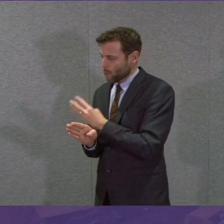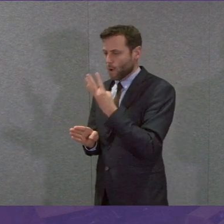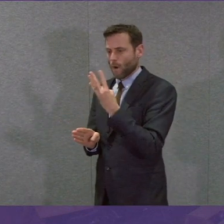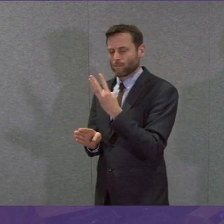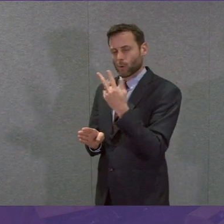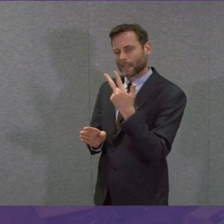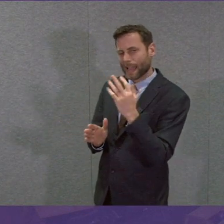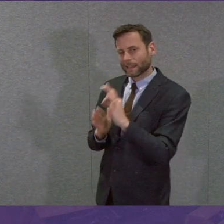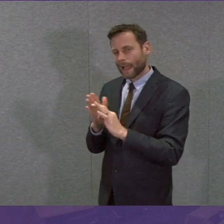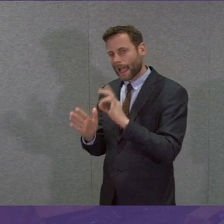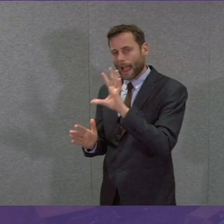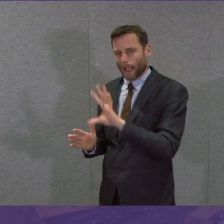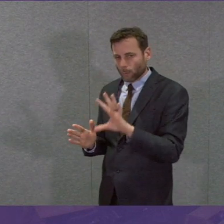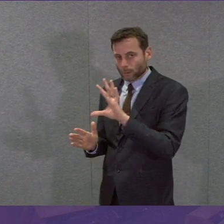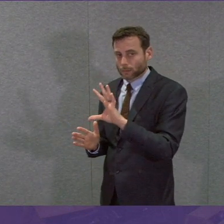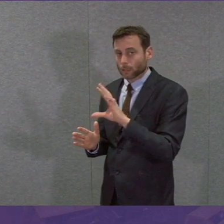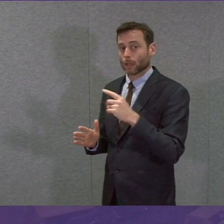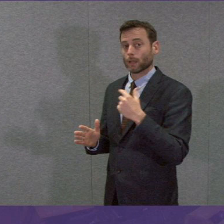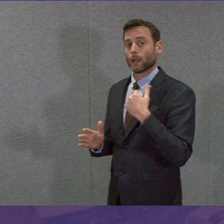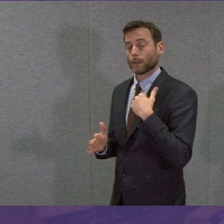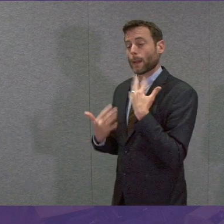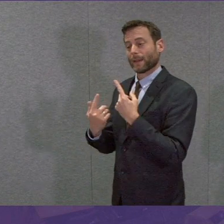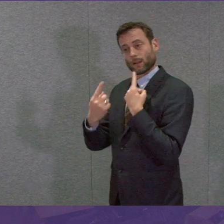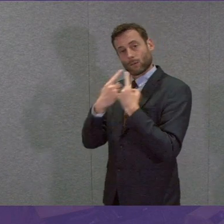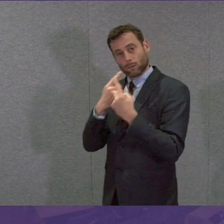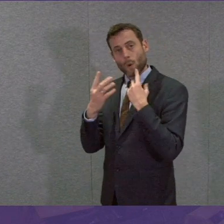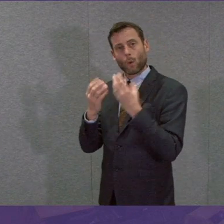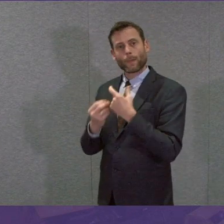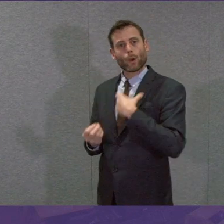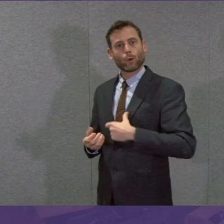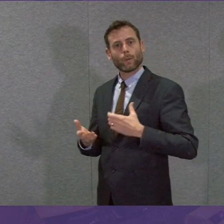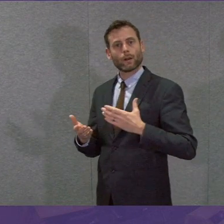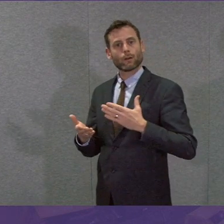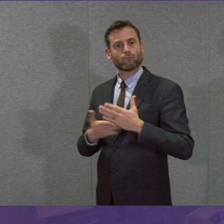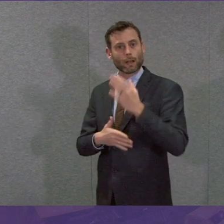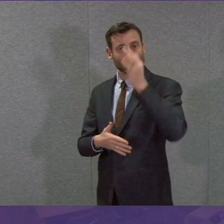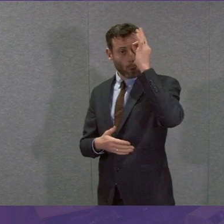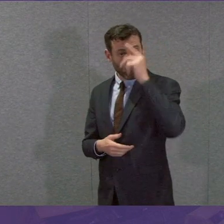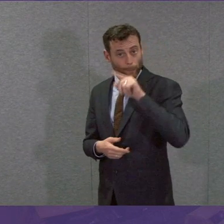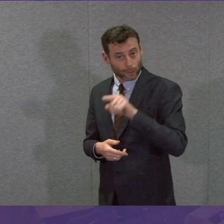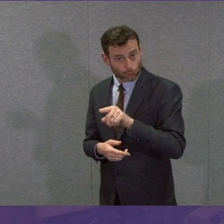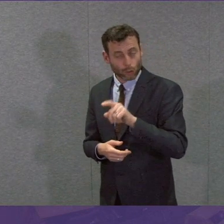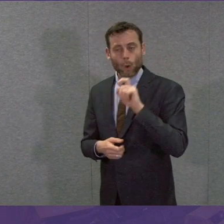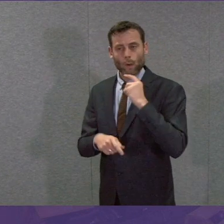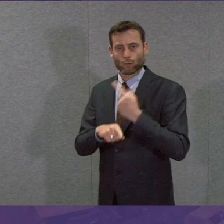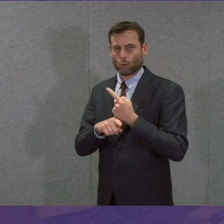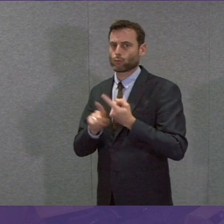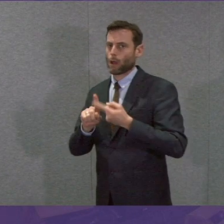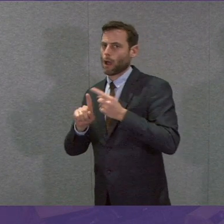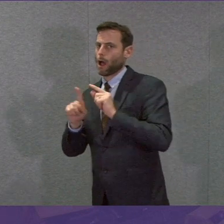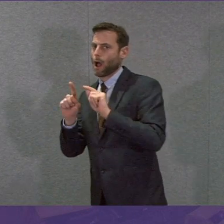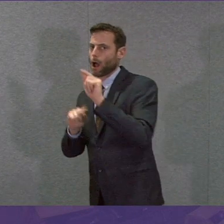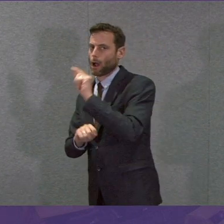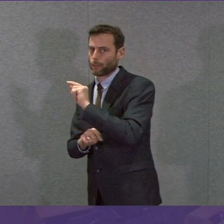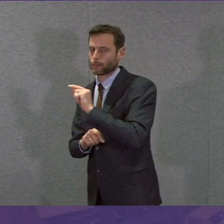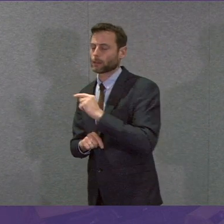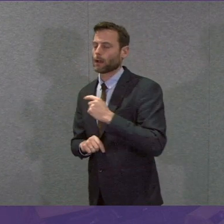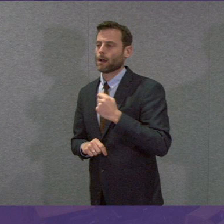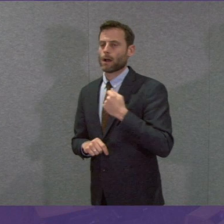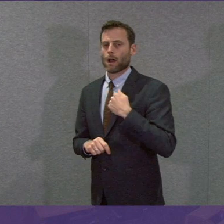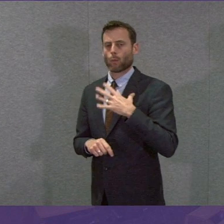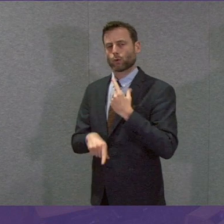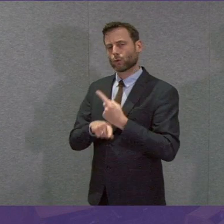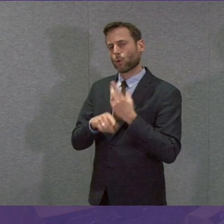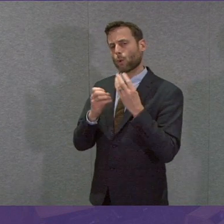more, but I spoke today to the Human Rights Commission. I will be speaking to others. I wanted to speak to the Human Rights Commission, Scottish Human Rights Commission, particularly